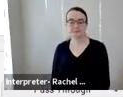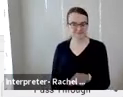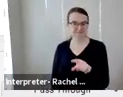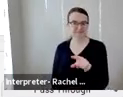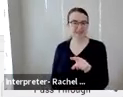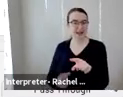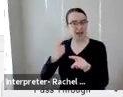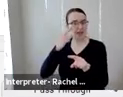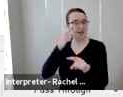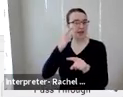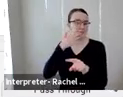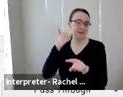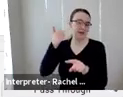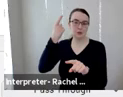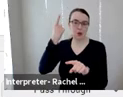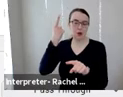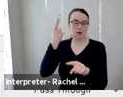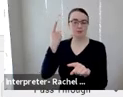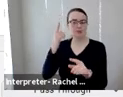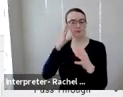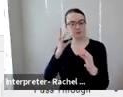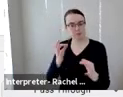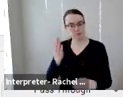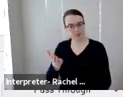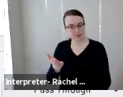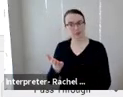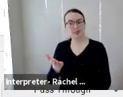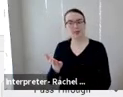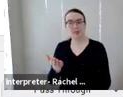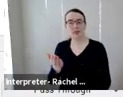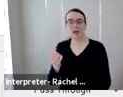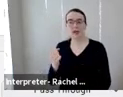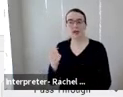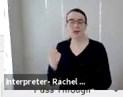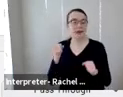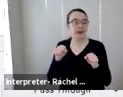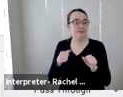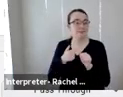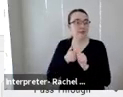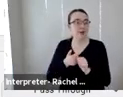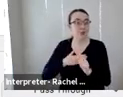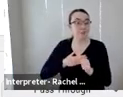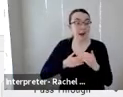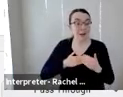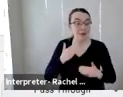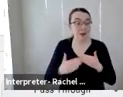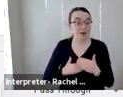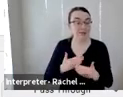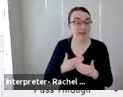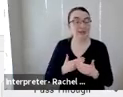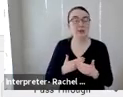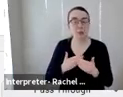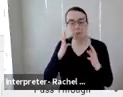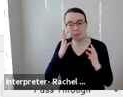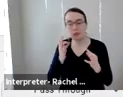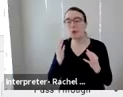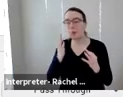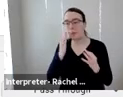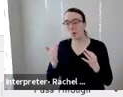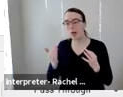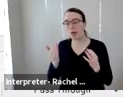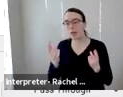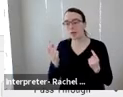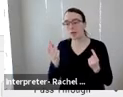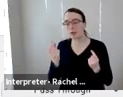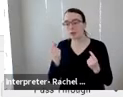the one. And then I can go through my process and say, I'm gonna do, let